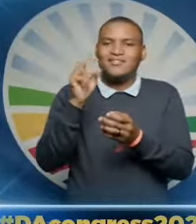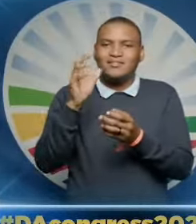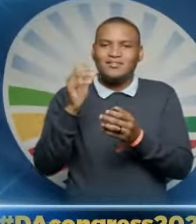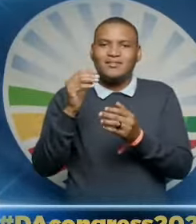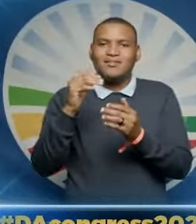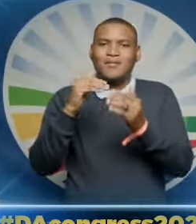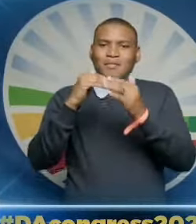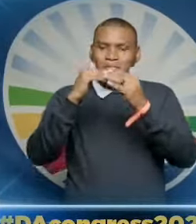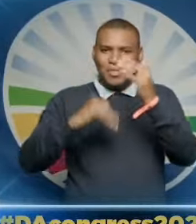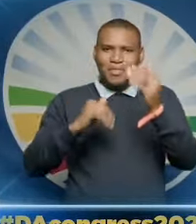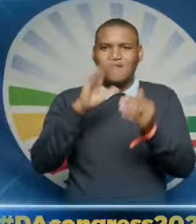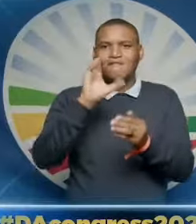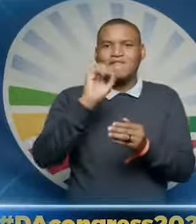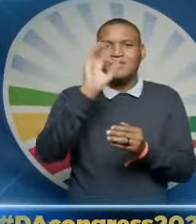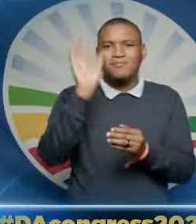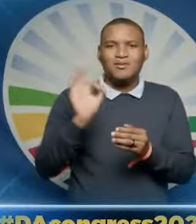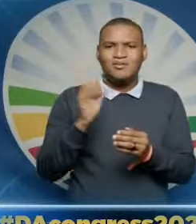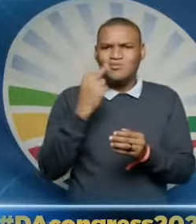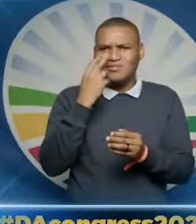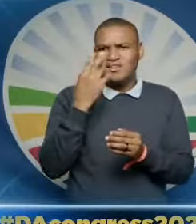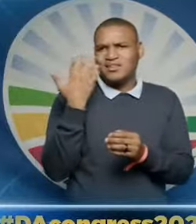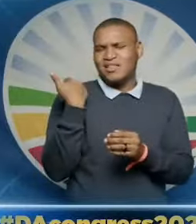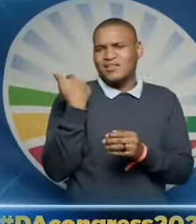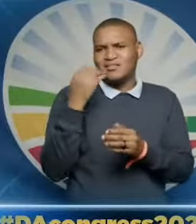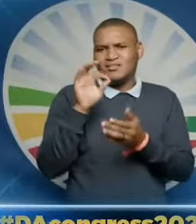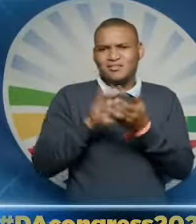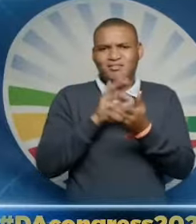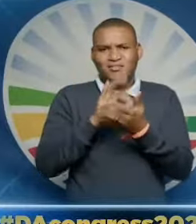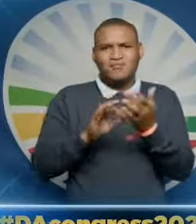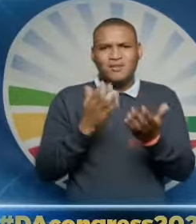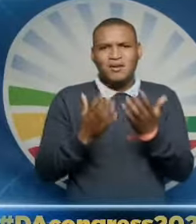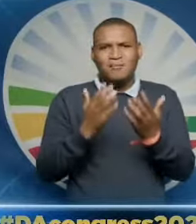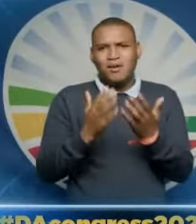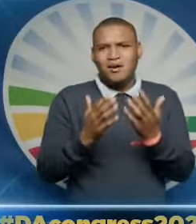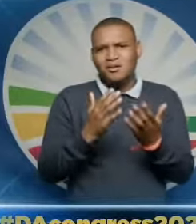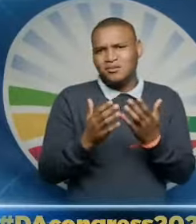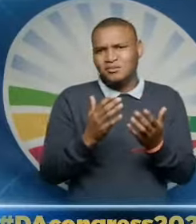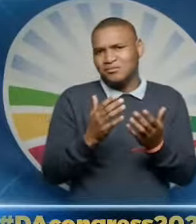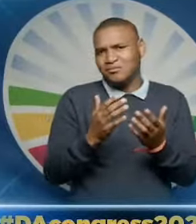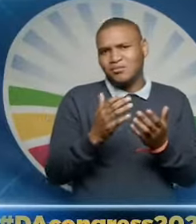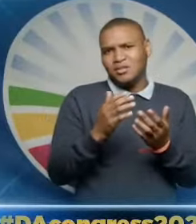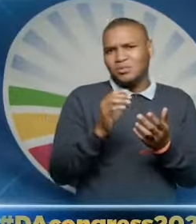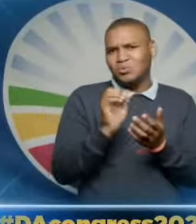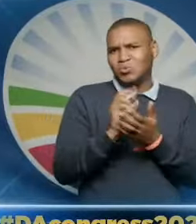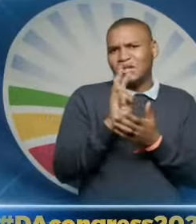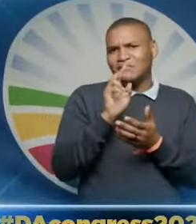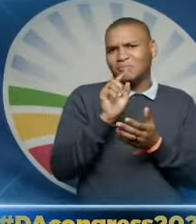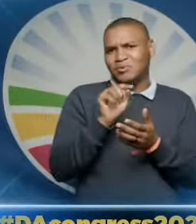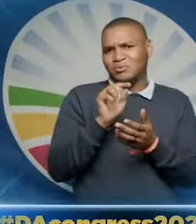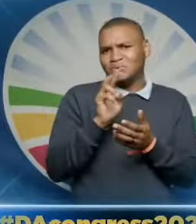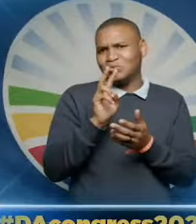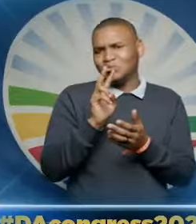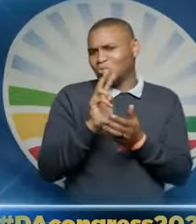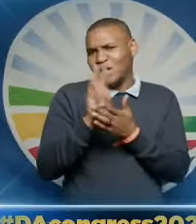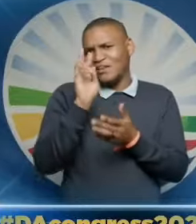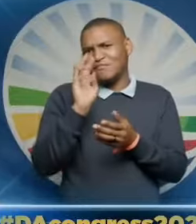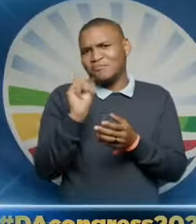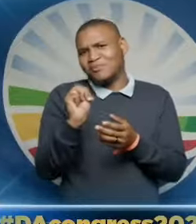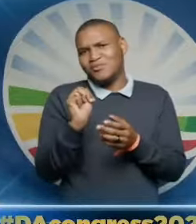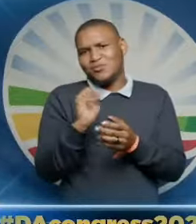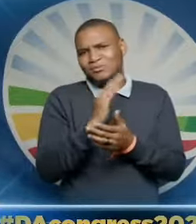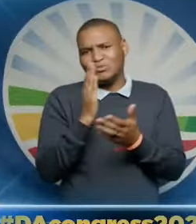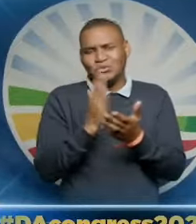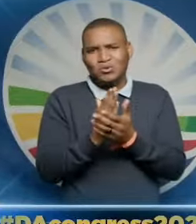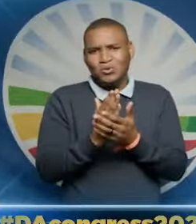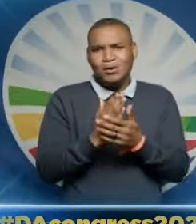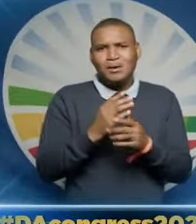at the last election, our turnout was about less than probably 12 million people. I speak under correction, but that's the stats I saw